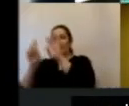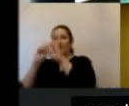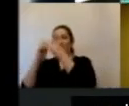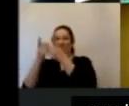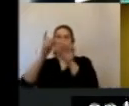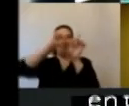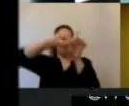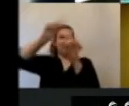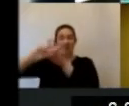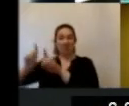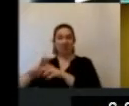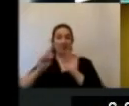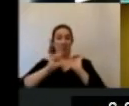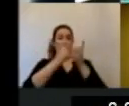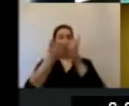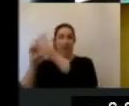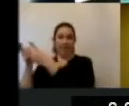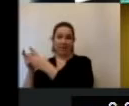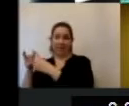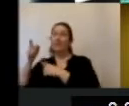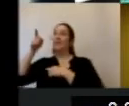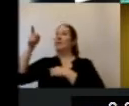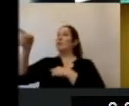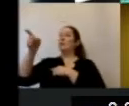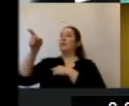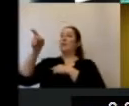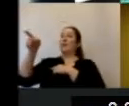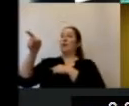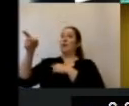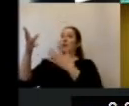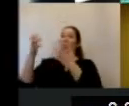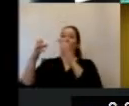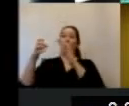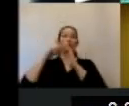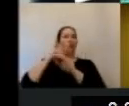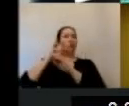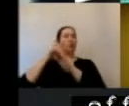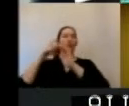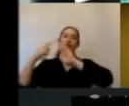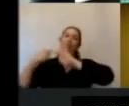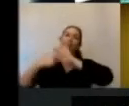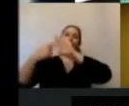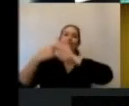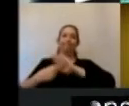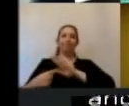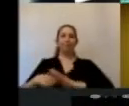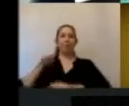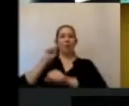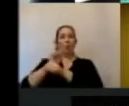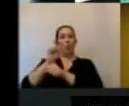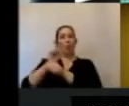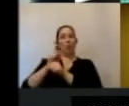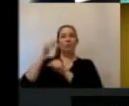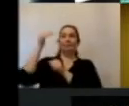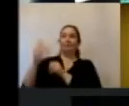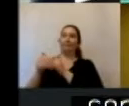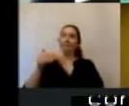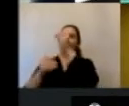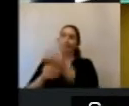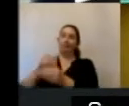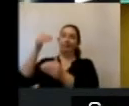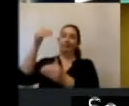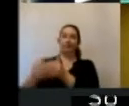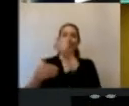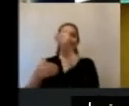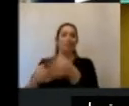long project. You know, it's going to be well over another year before it's completed. So we want to keep people in the loop and make